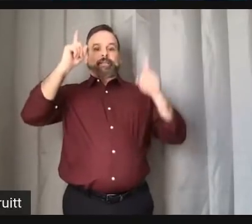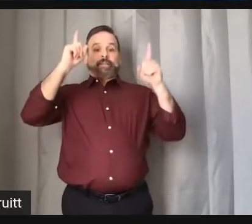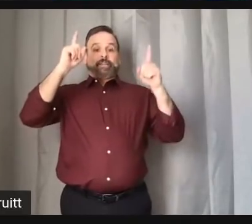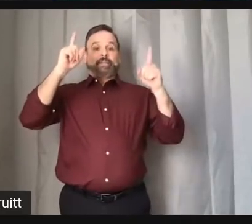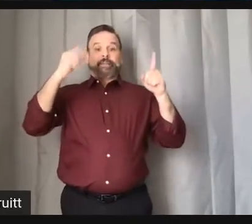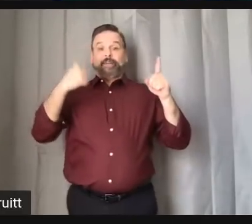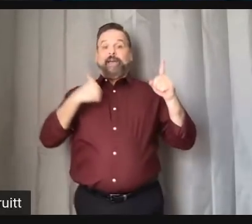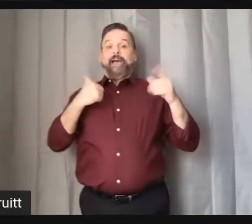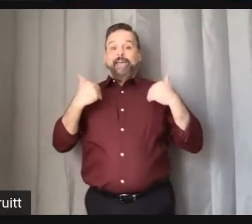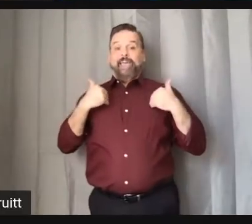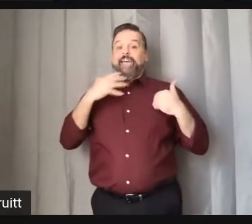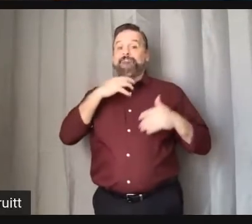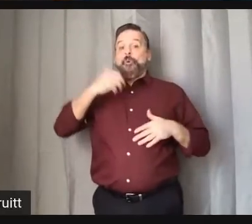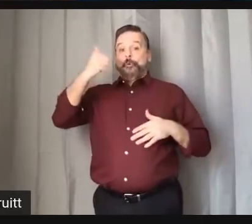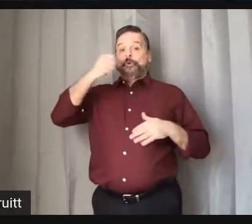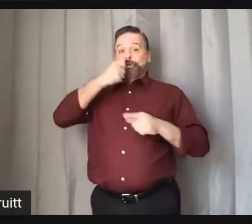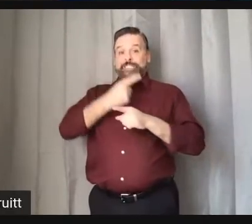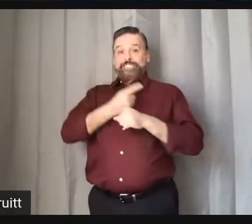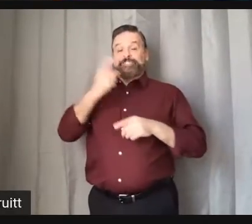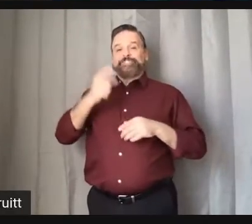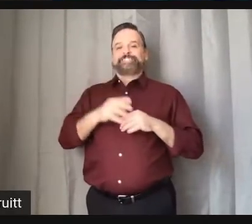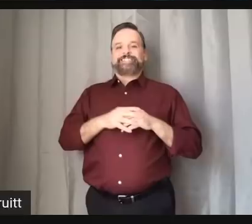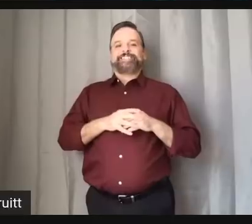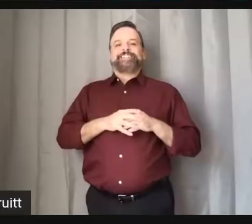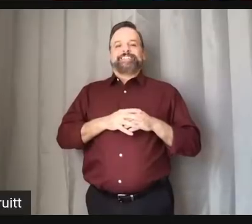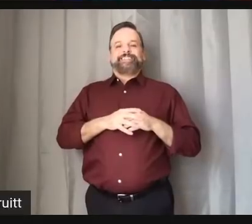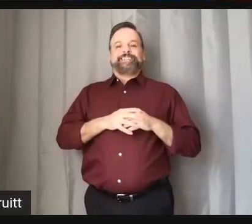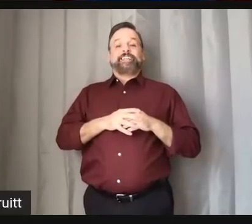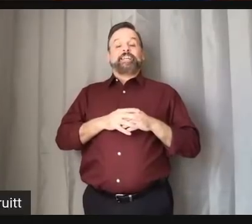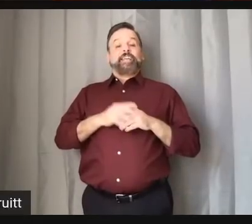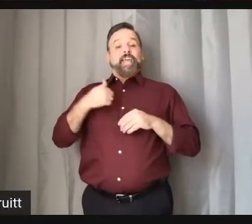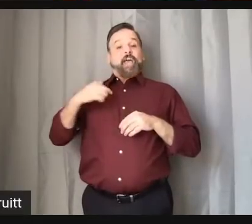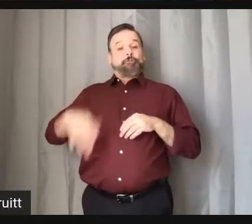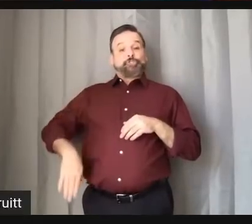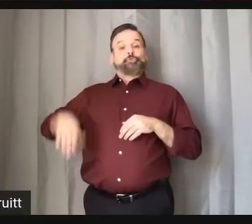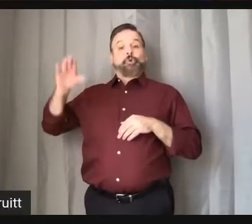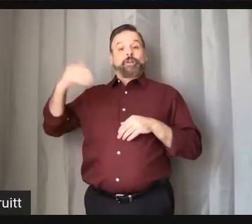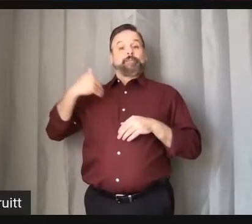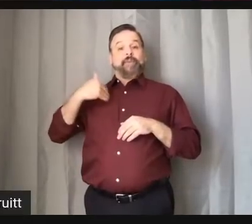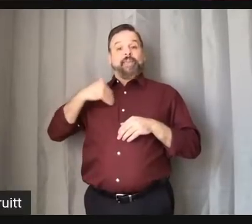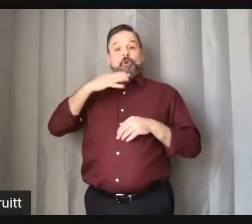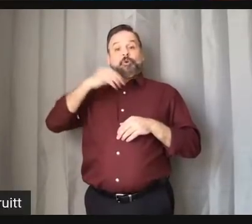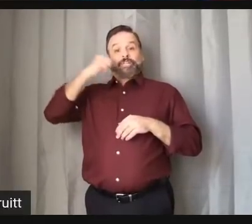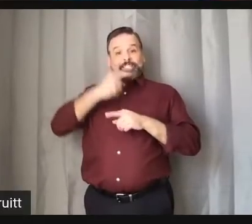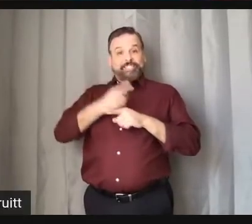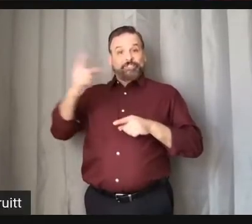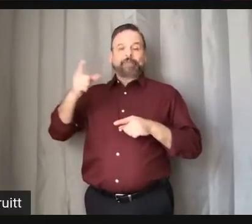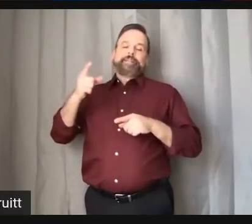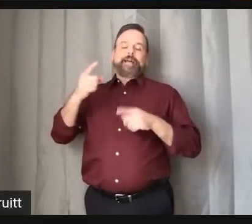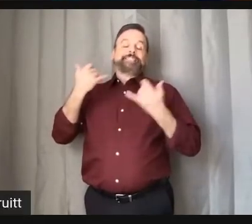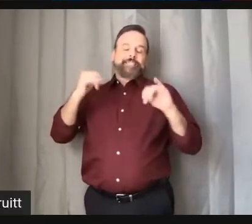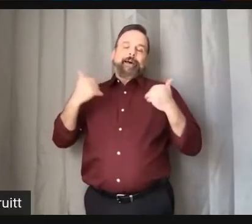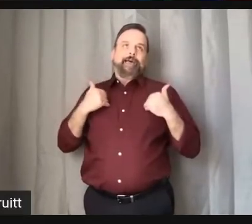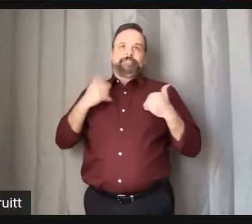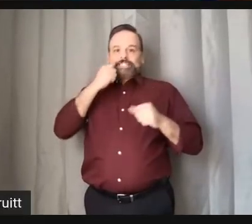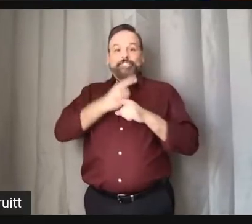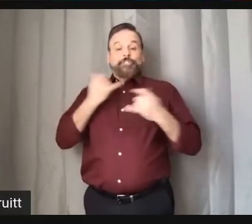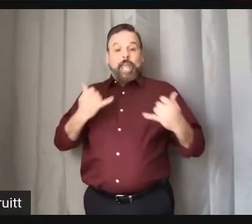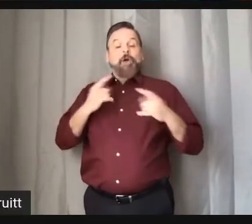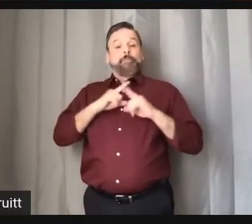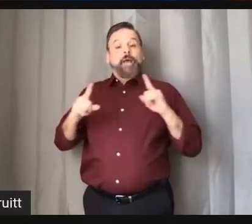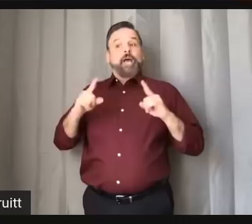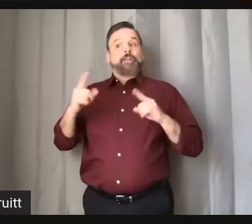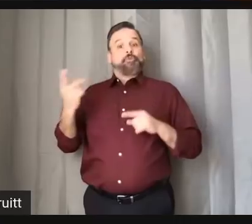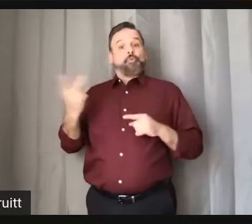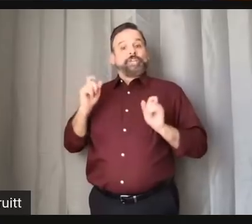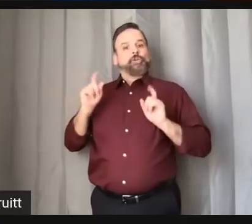I have a big sister who's a writer too. when I was growing up, I had her in the past tense. I still have her now. Anyway,